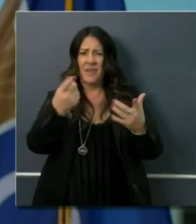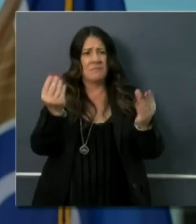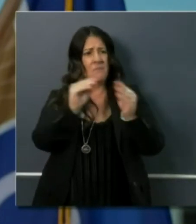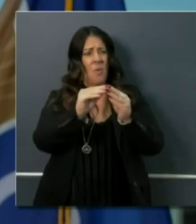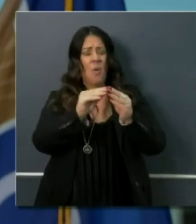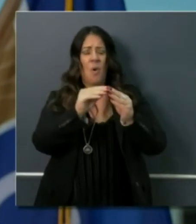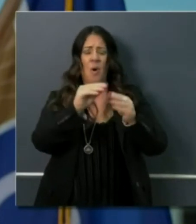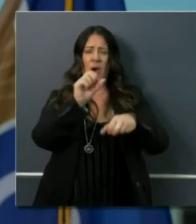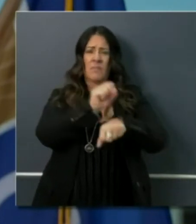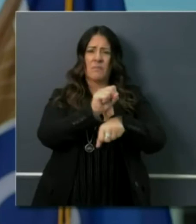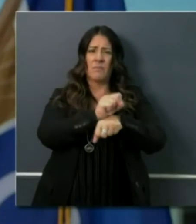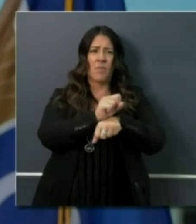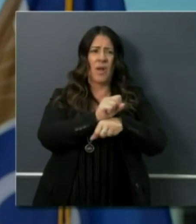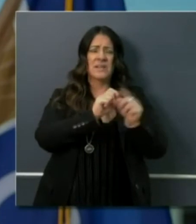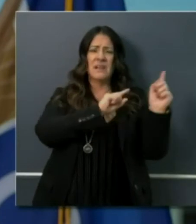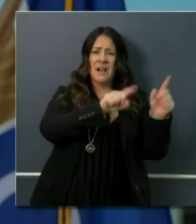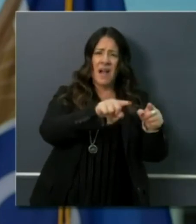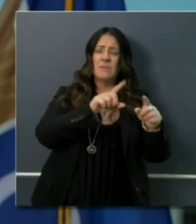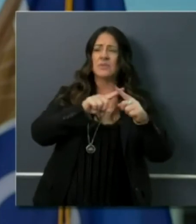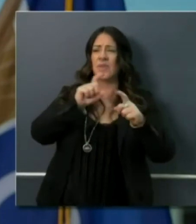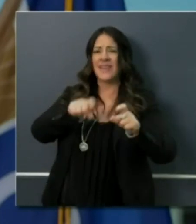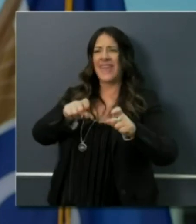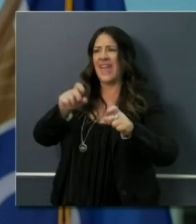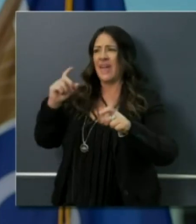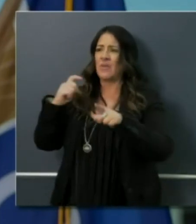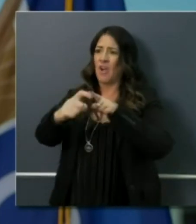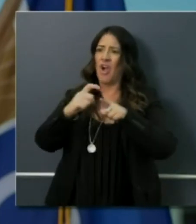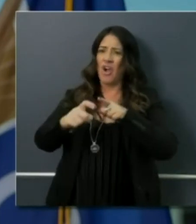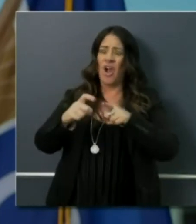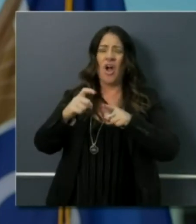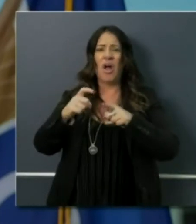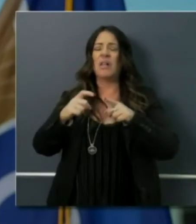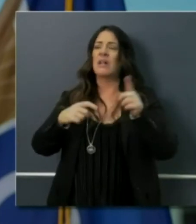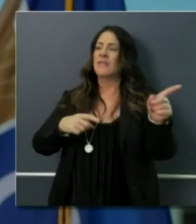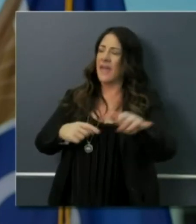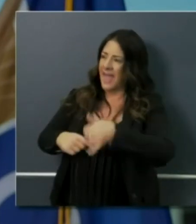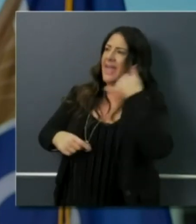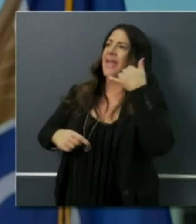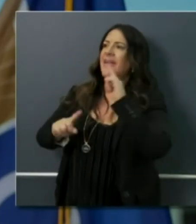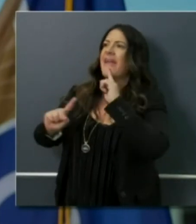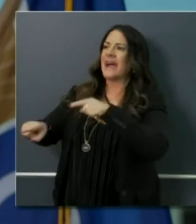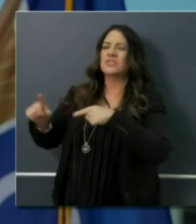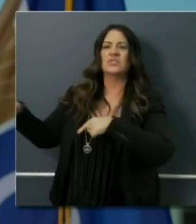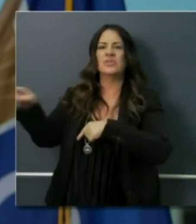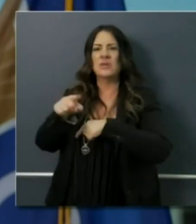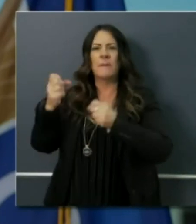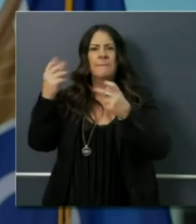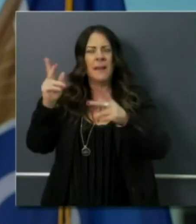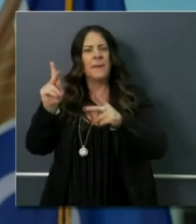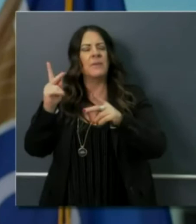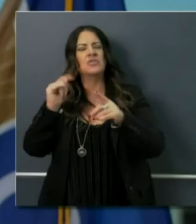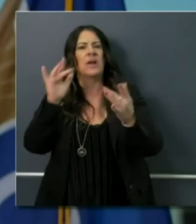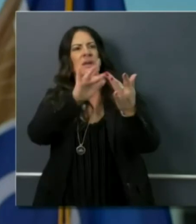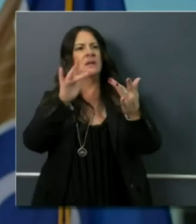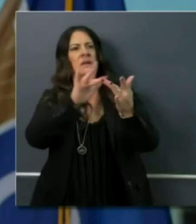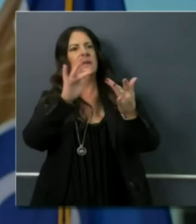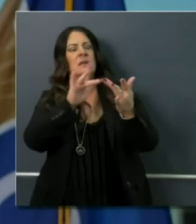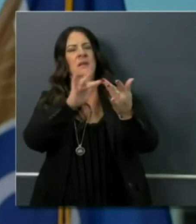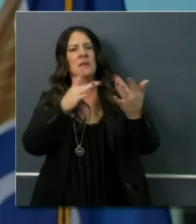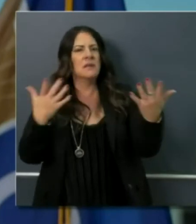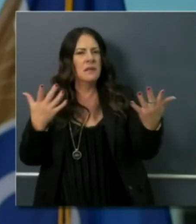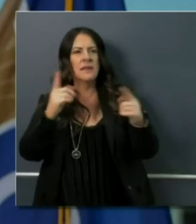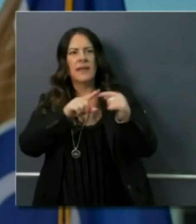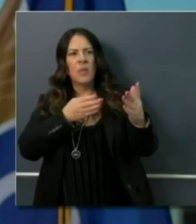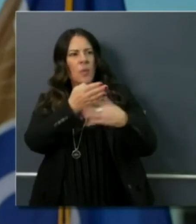lines longer than noon? What are you suggesting for them to deal with this new growing number of people trying to call their phone